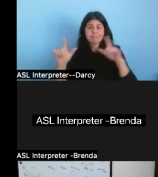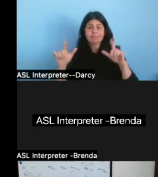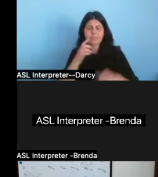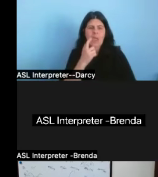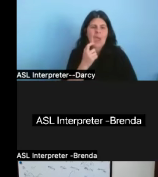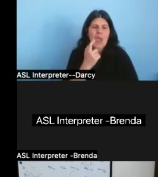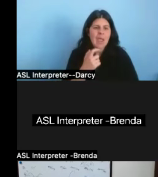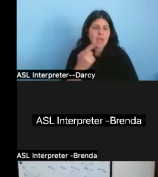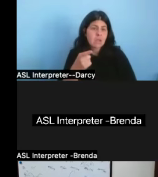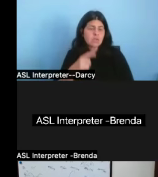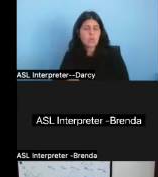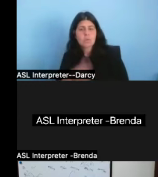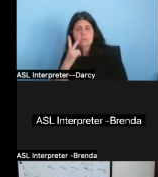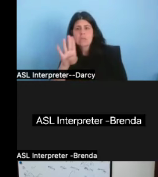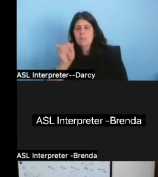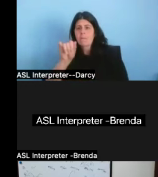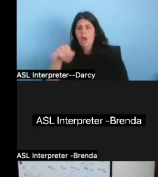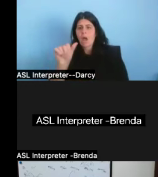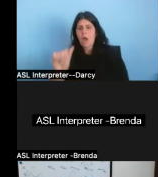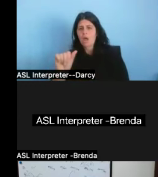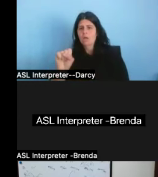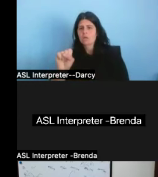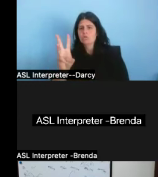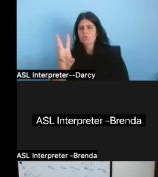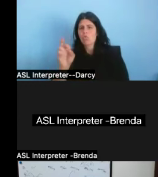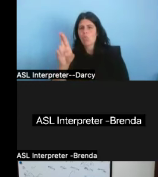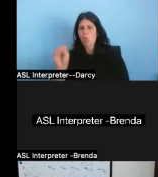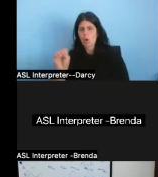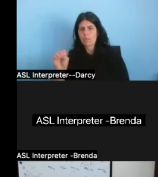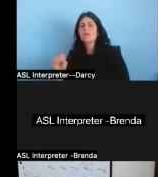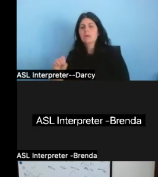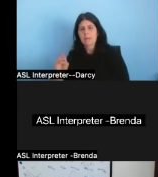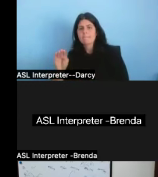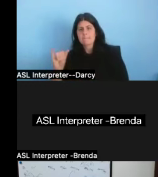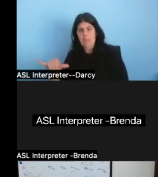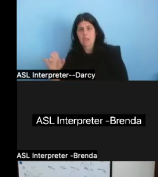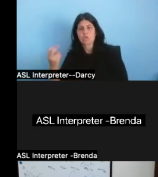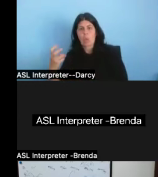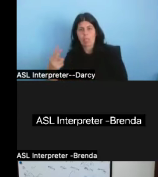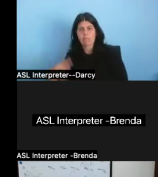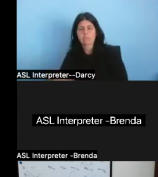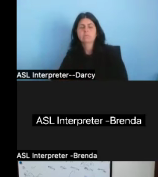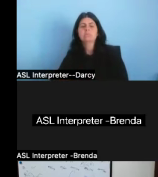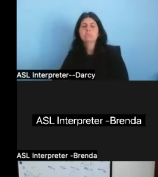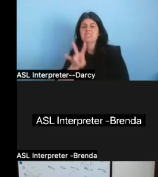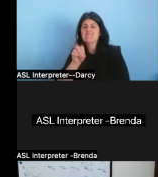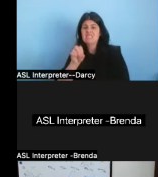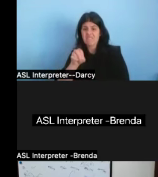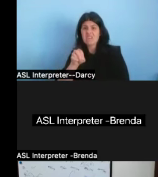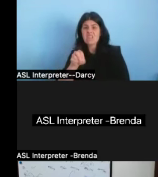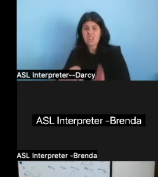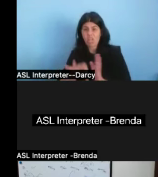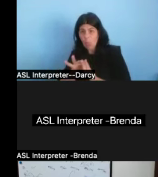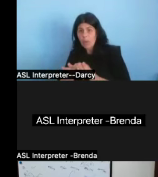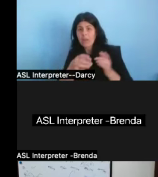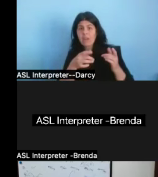Okay, so this is the Baja swarm that Jesse mentioned earlier on May 12th. So we had 70 located events.